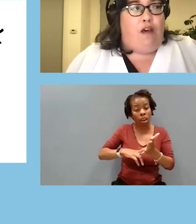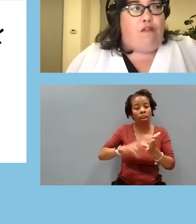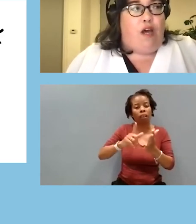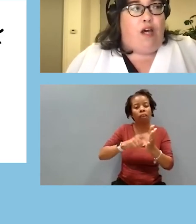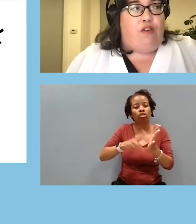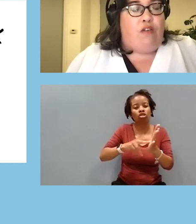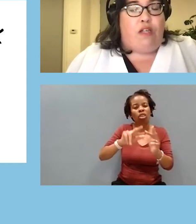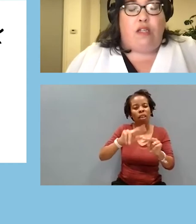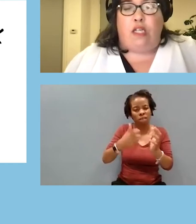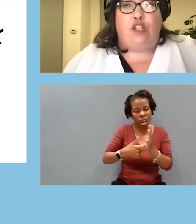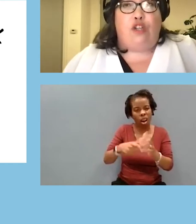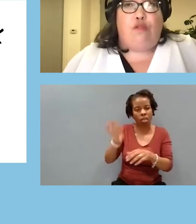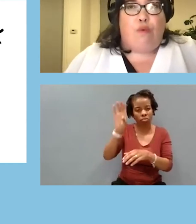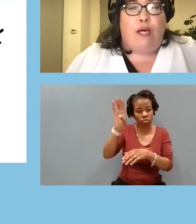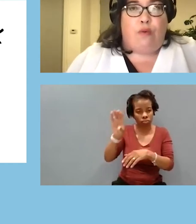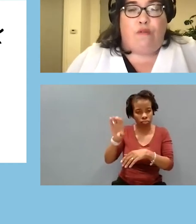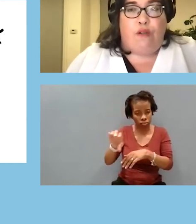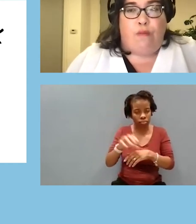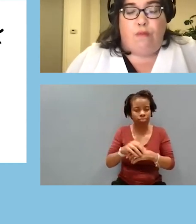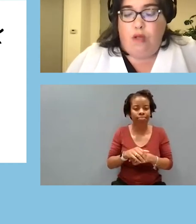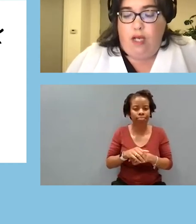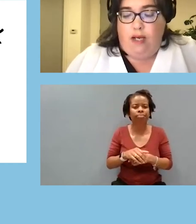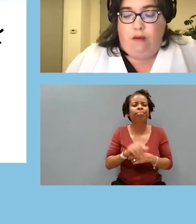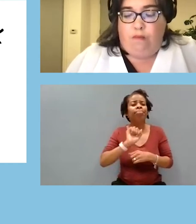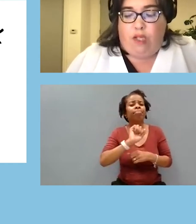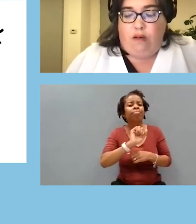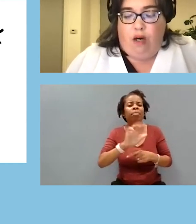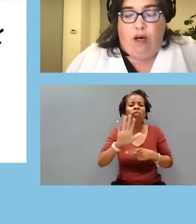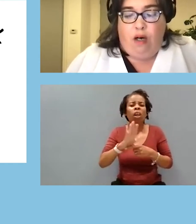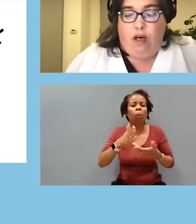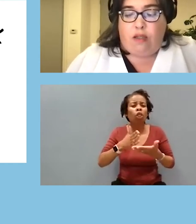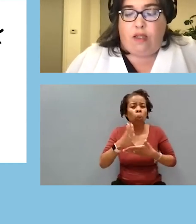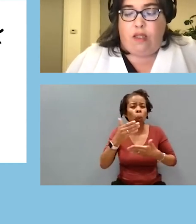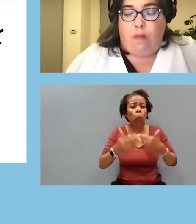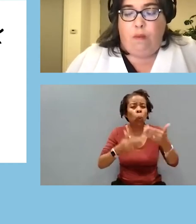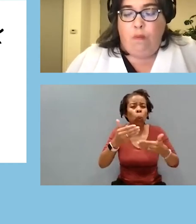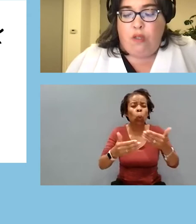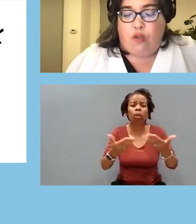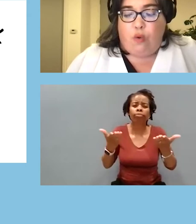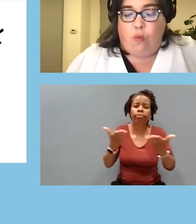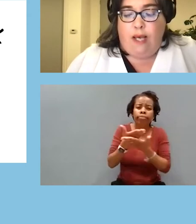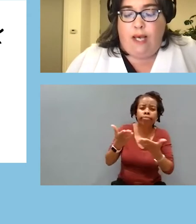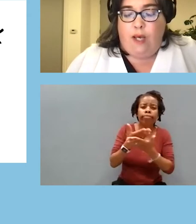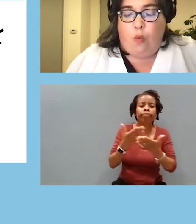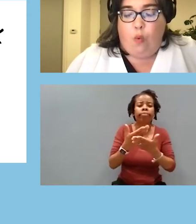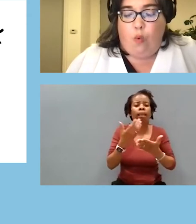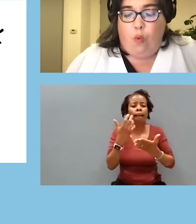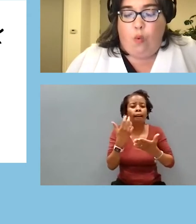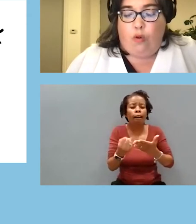And at various stages throughout the film, there are these moments